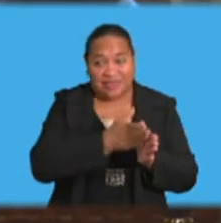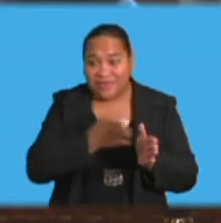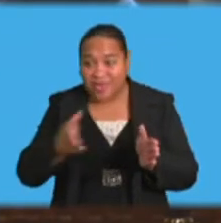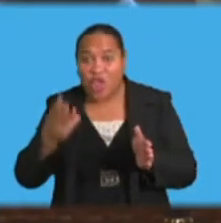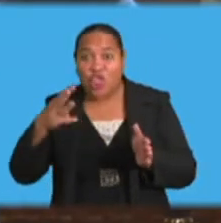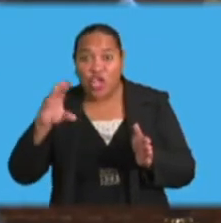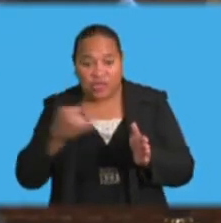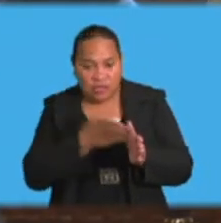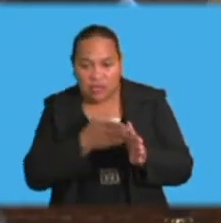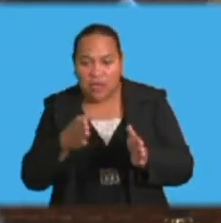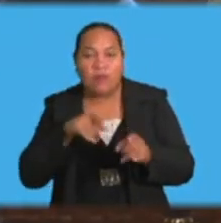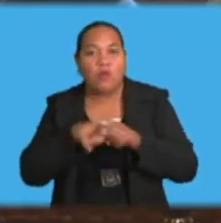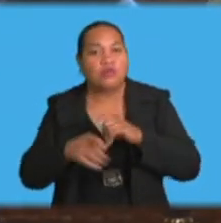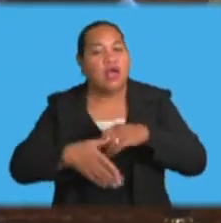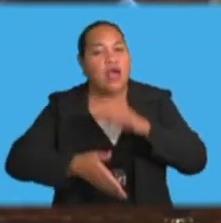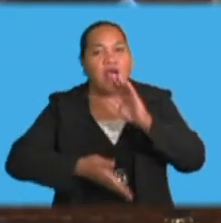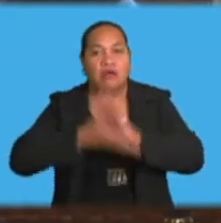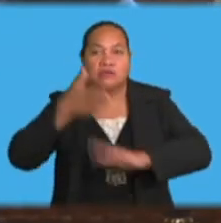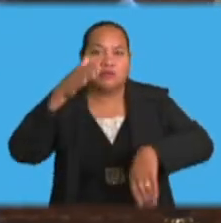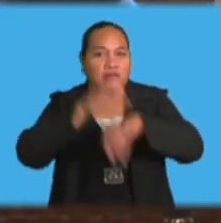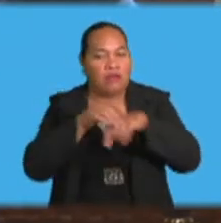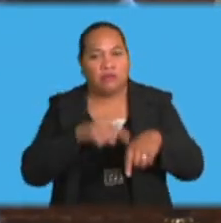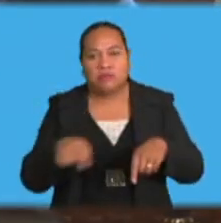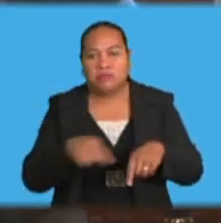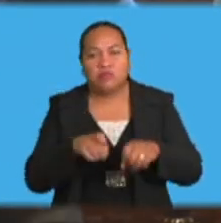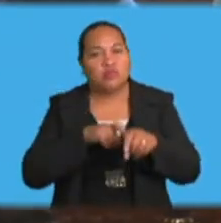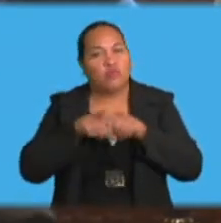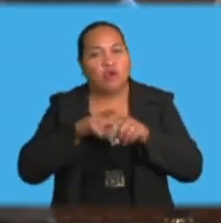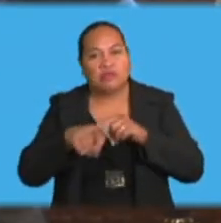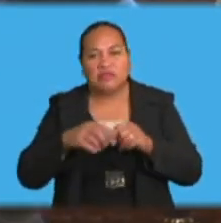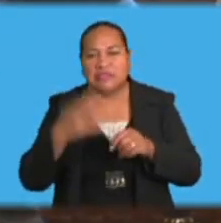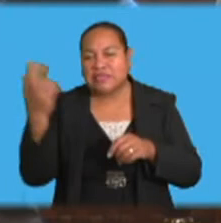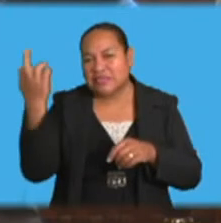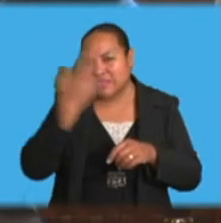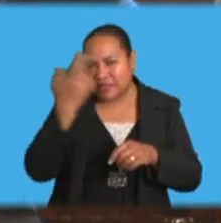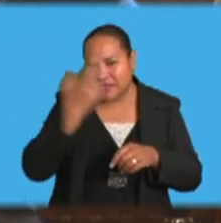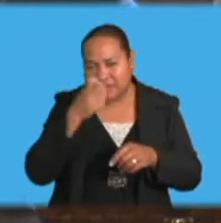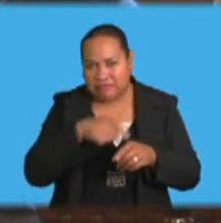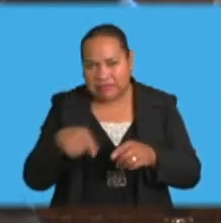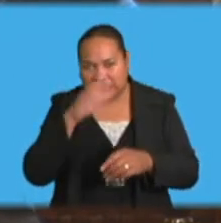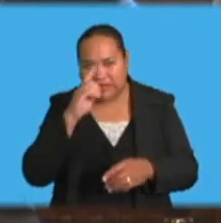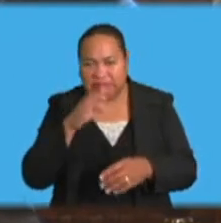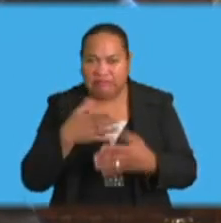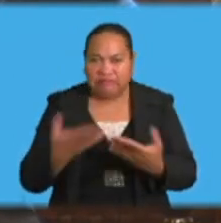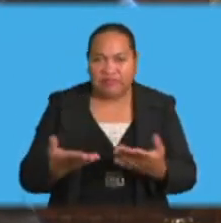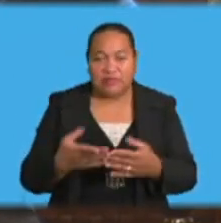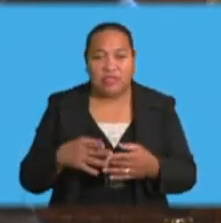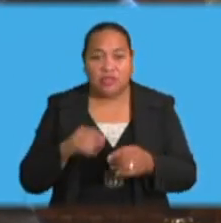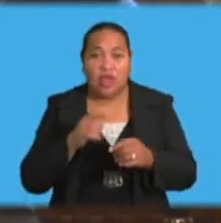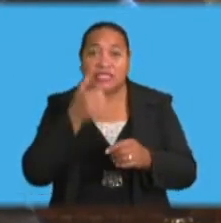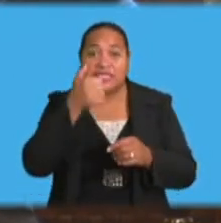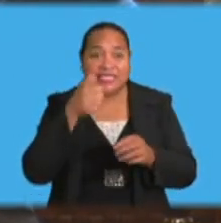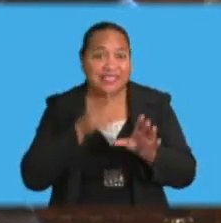particular age group recorded the highest number of reported cases. For the period, for the past 6 years, that age gap